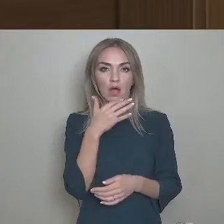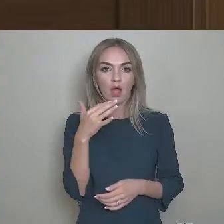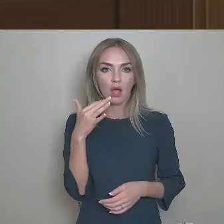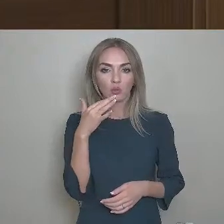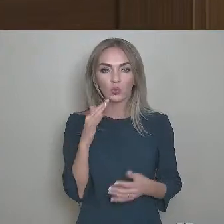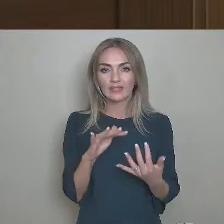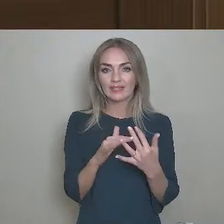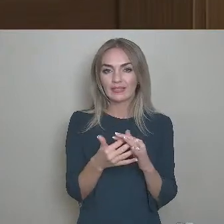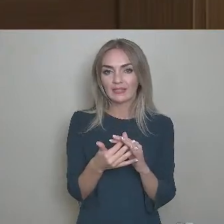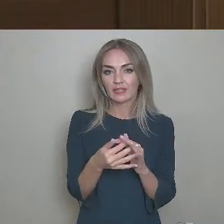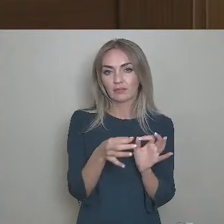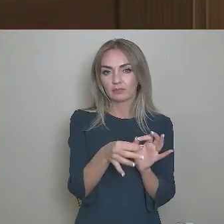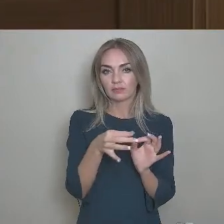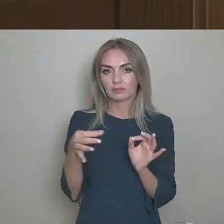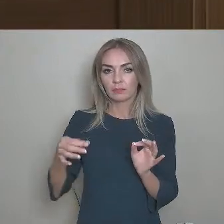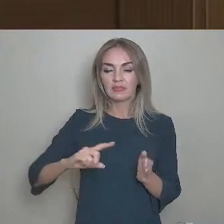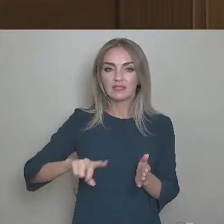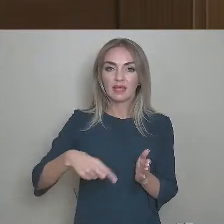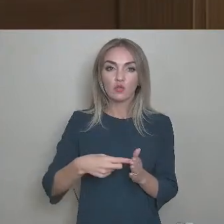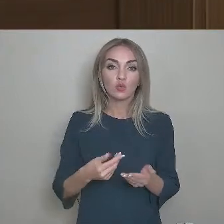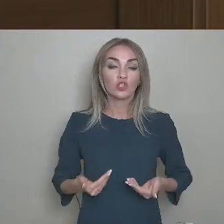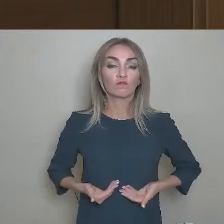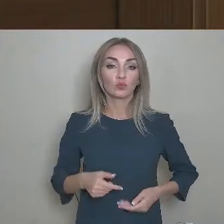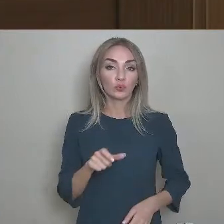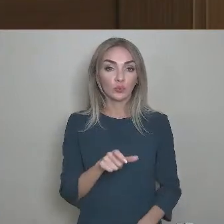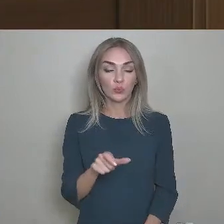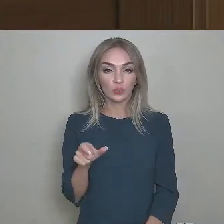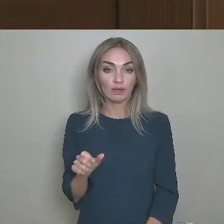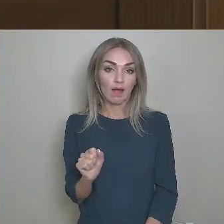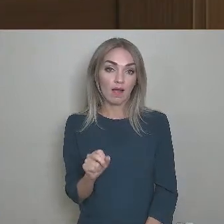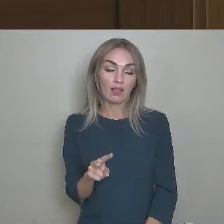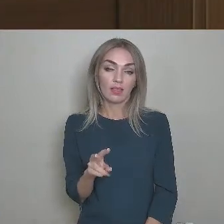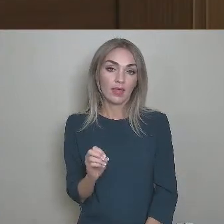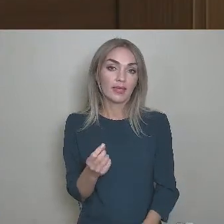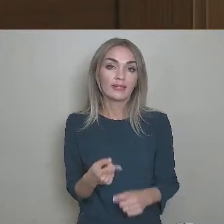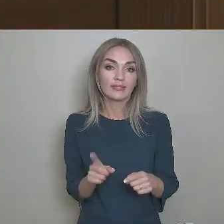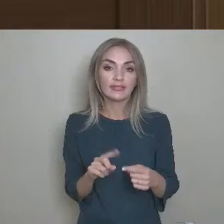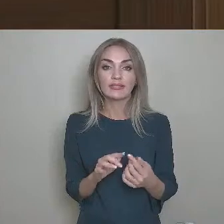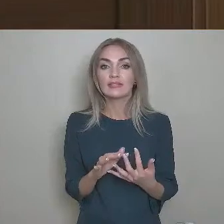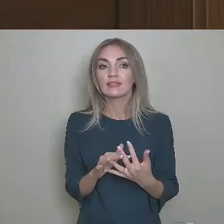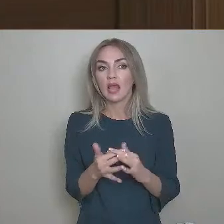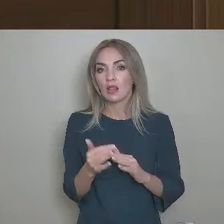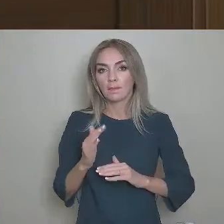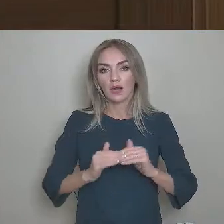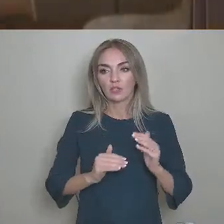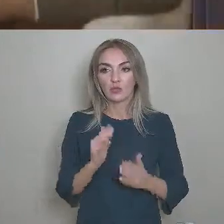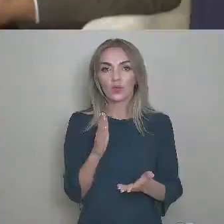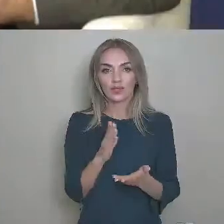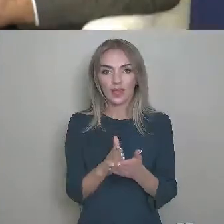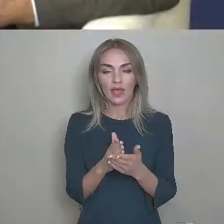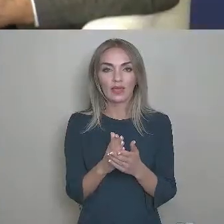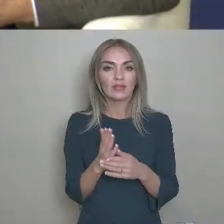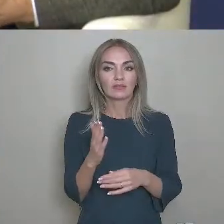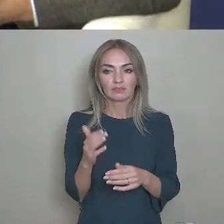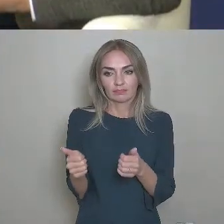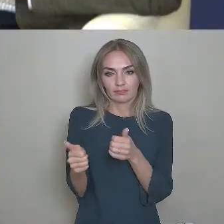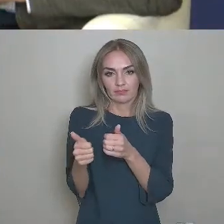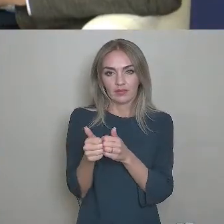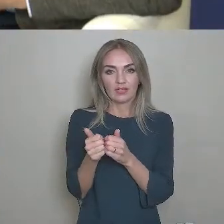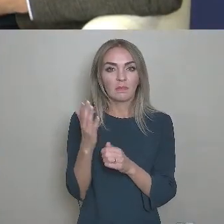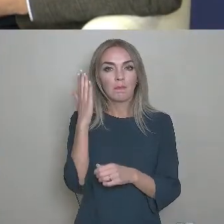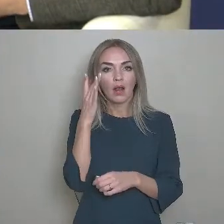instance, in the suburbs of Kiev, we have lots of villages and towns with large residential